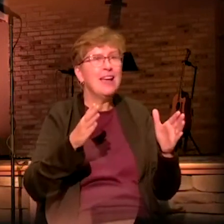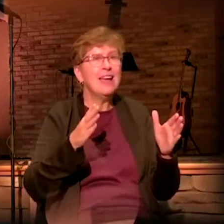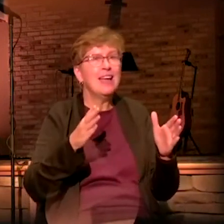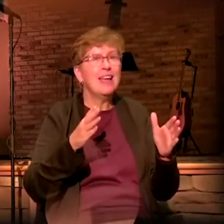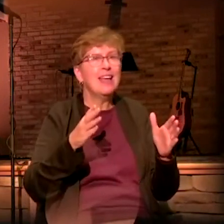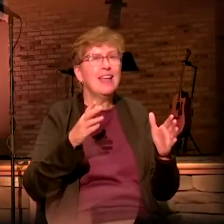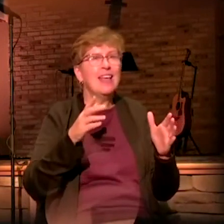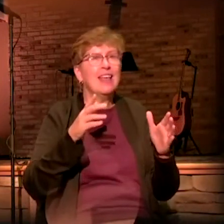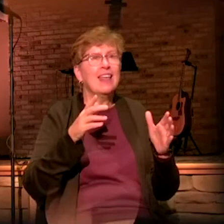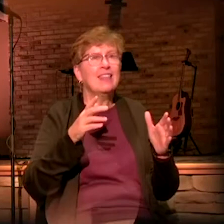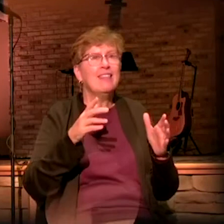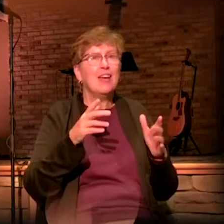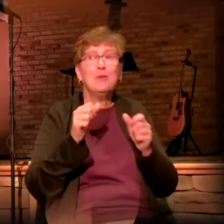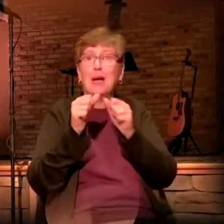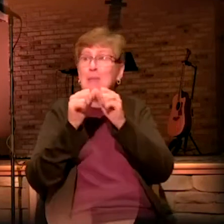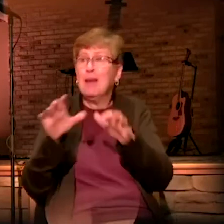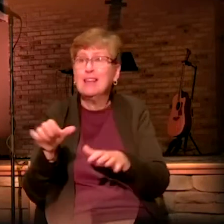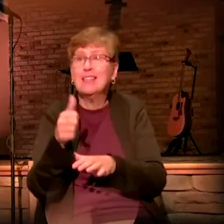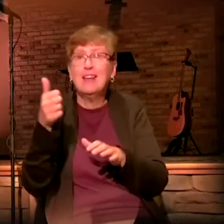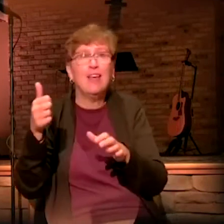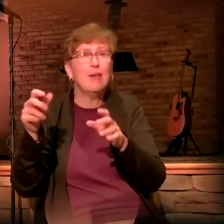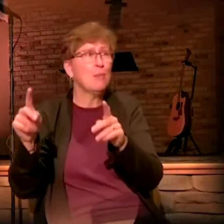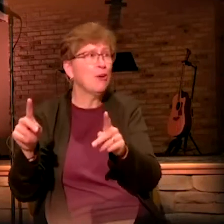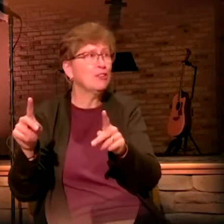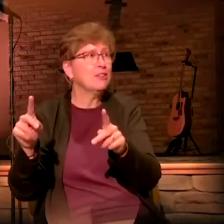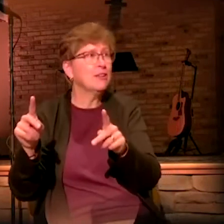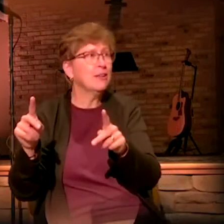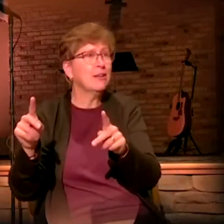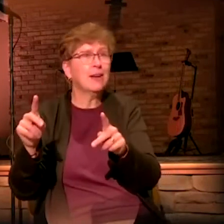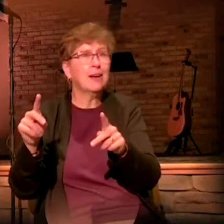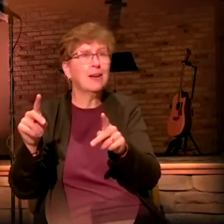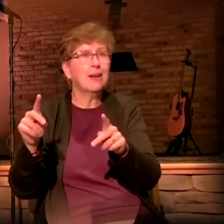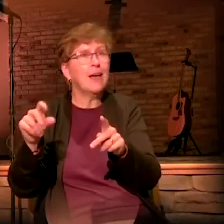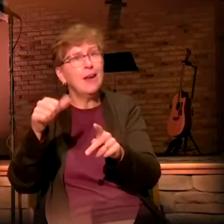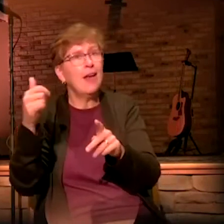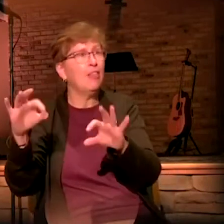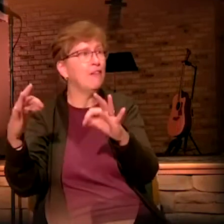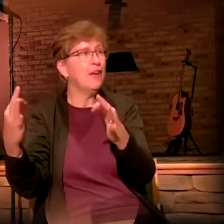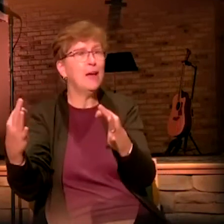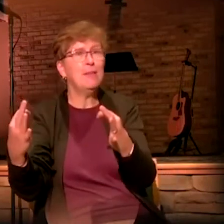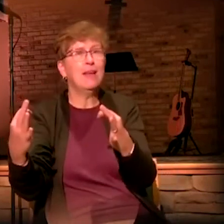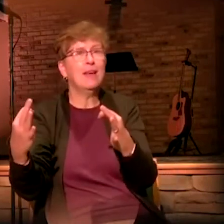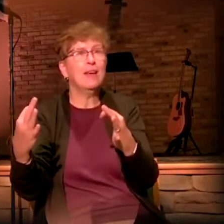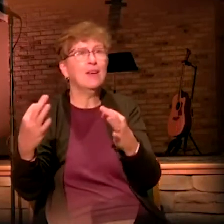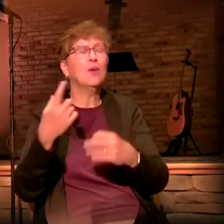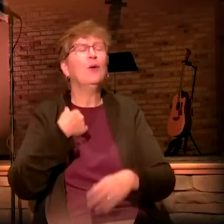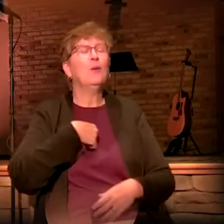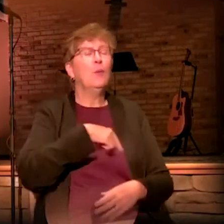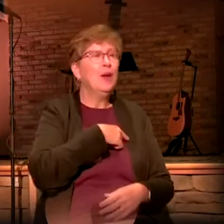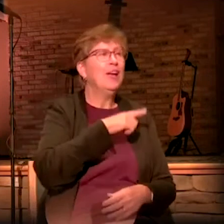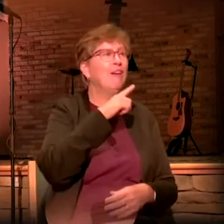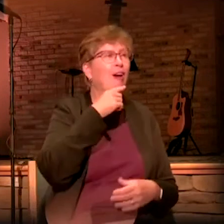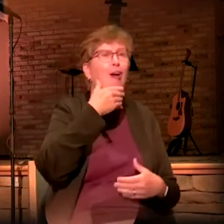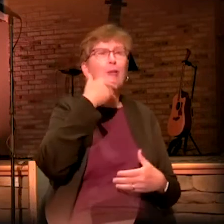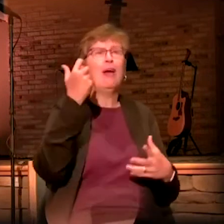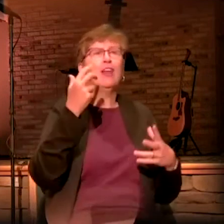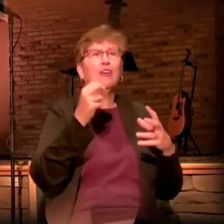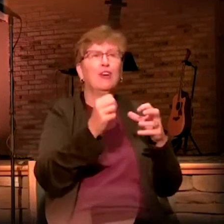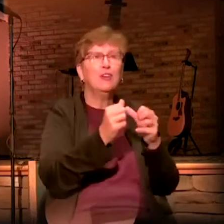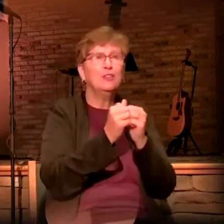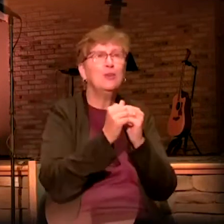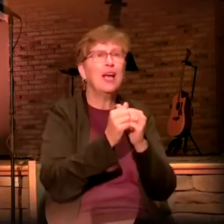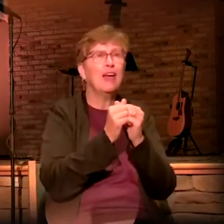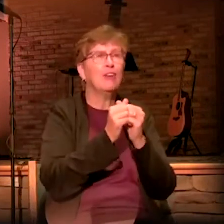then in turn bless somebody else. Folks, we are better together. You can sign